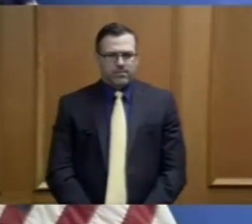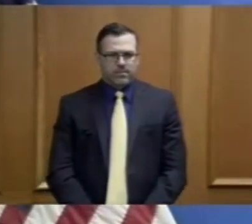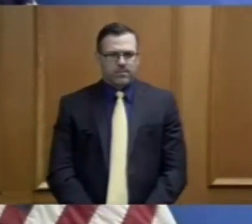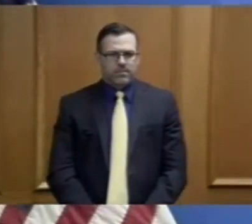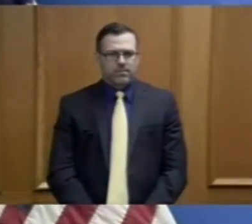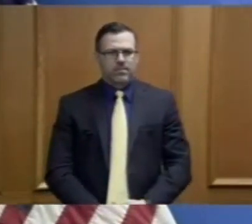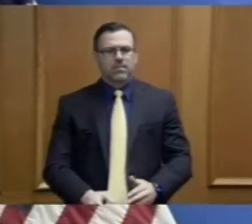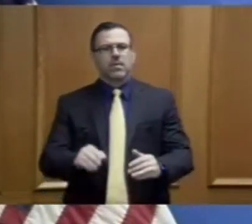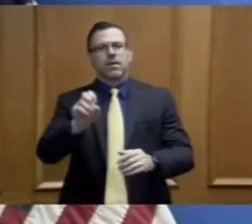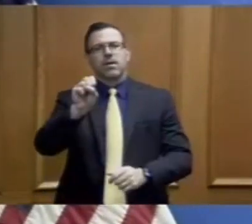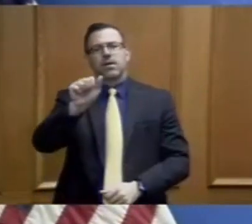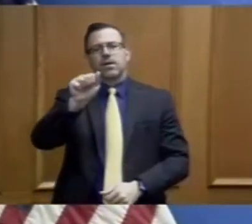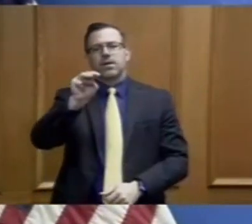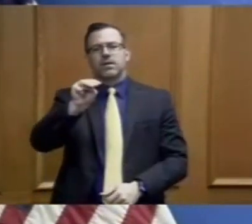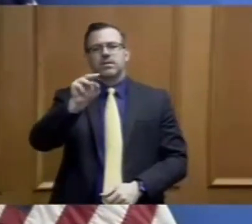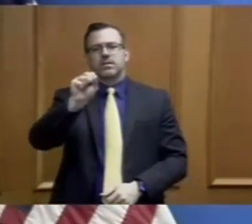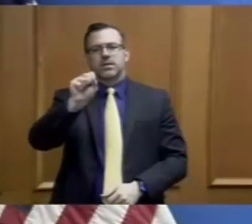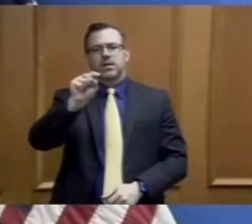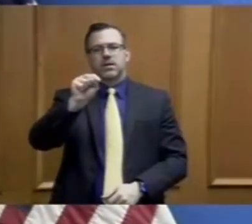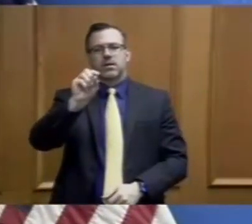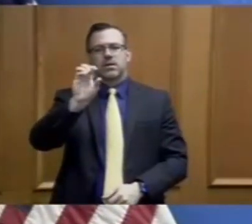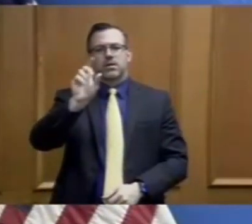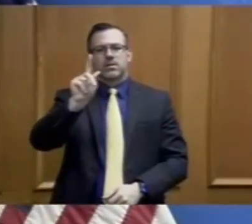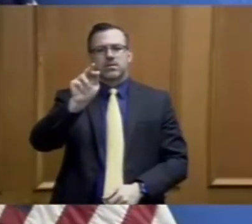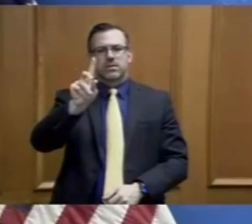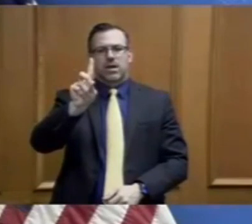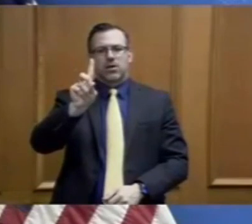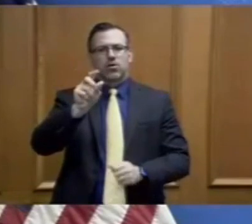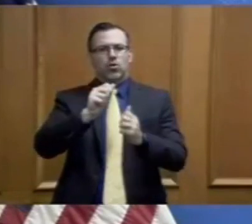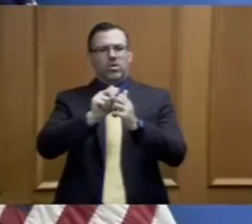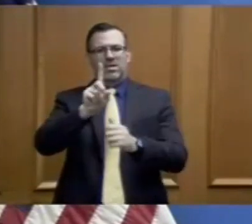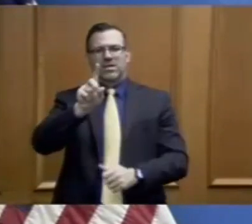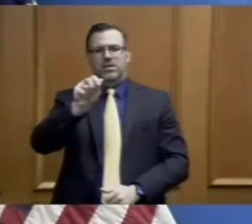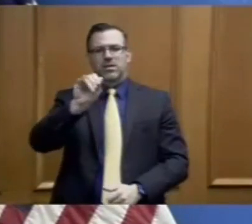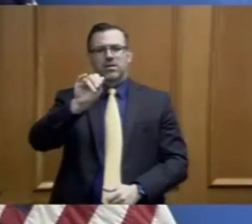Next, we'll go to Sam Stockard with the Daily Memphian. Sam, your line is open.